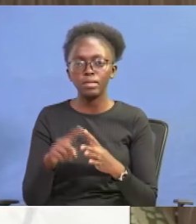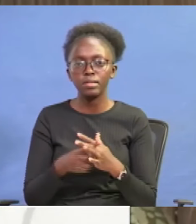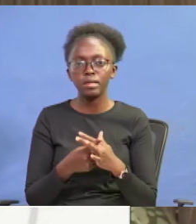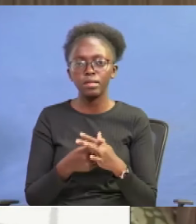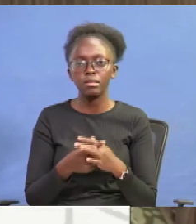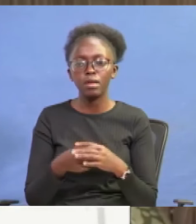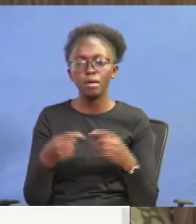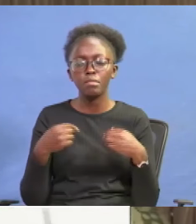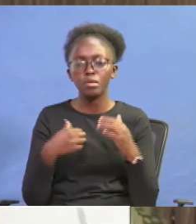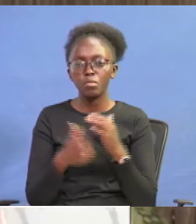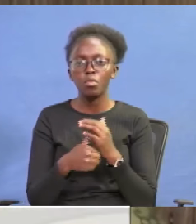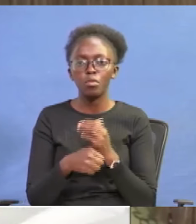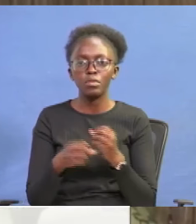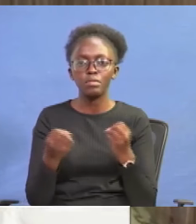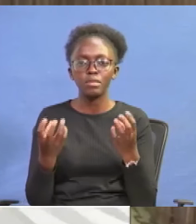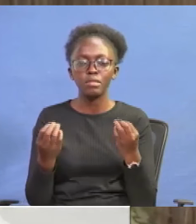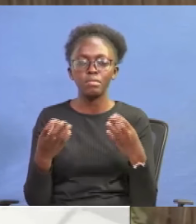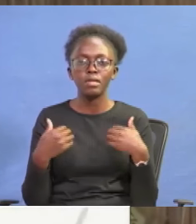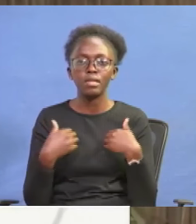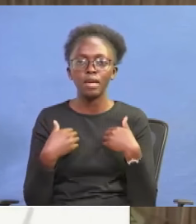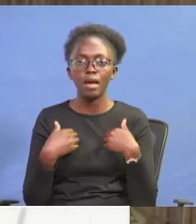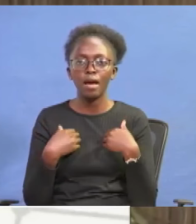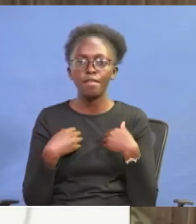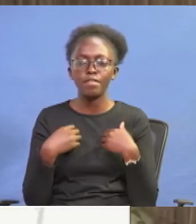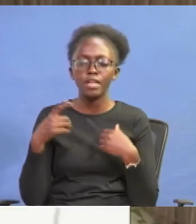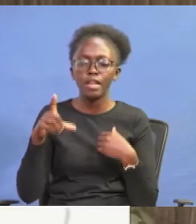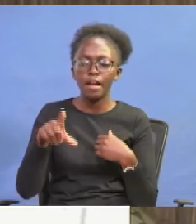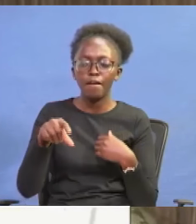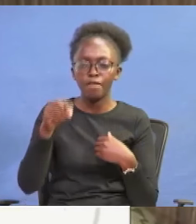shida ambaye niko naye na wapata pale hivi kwa barabara